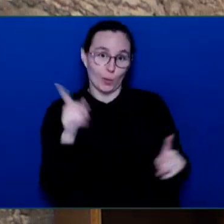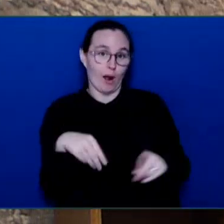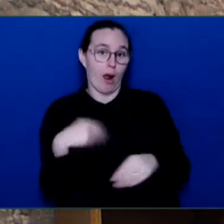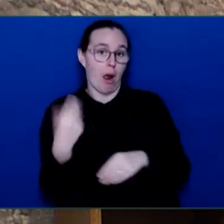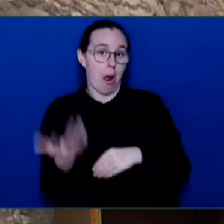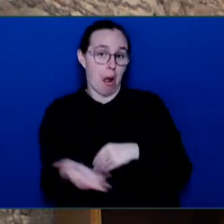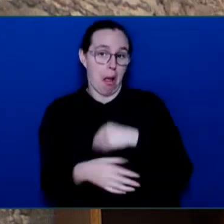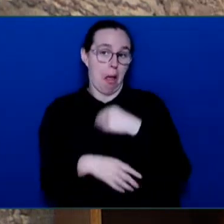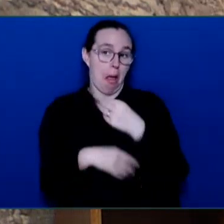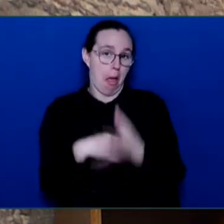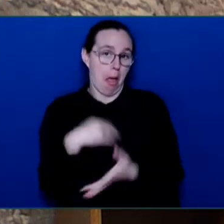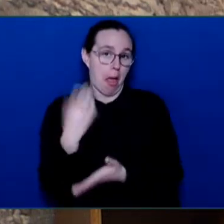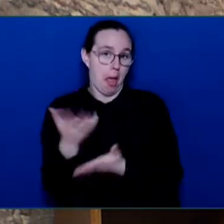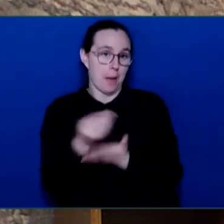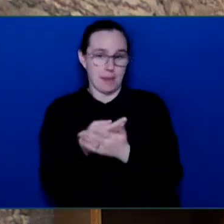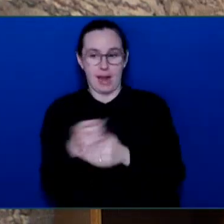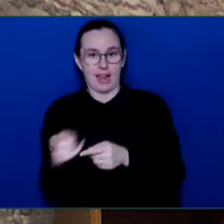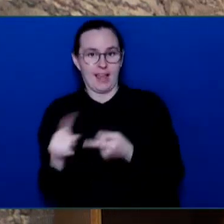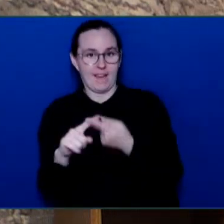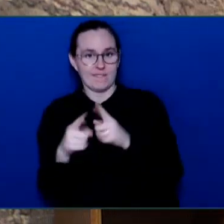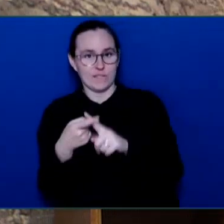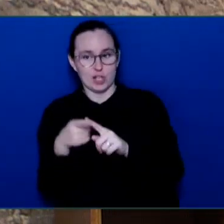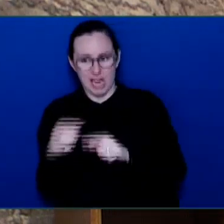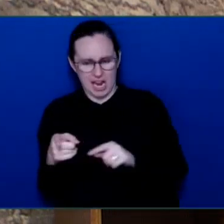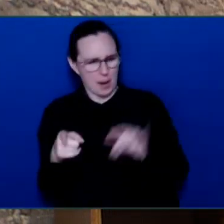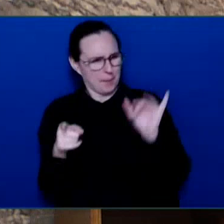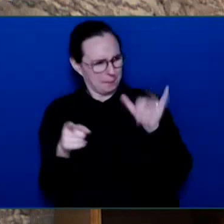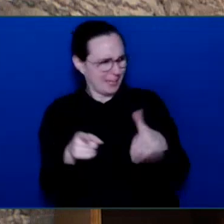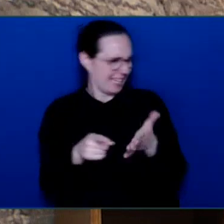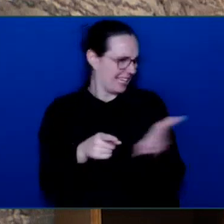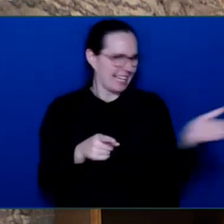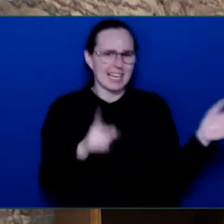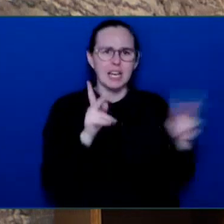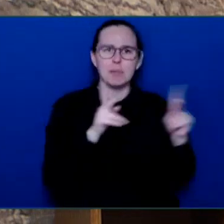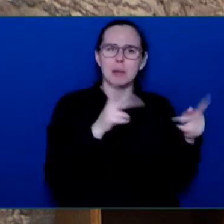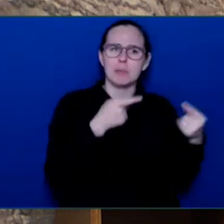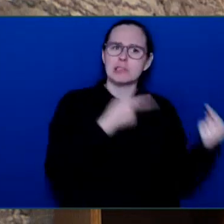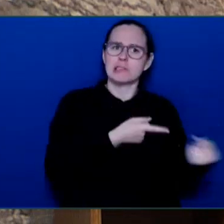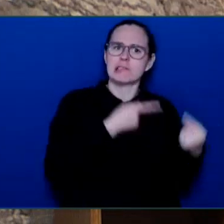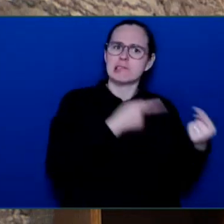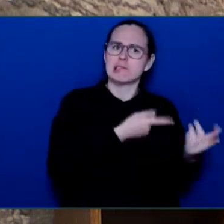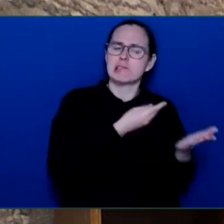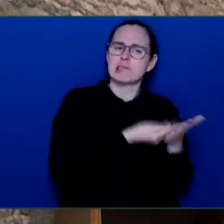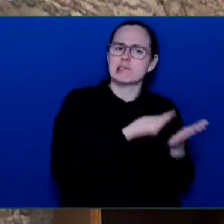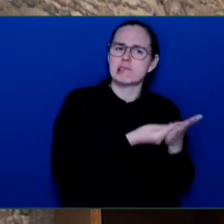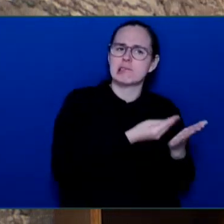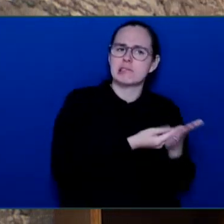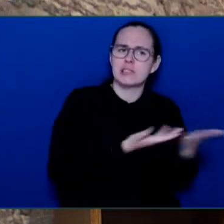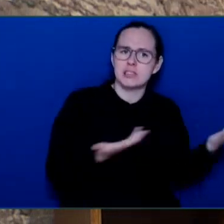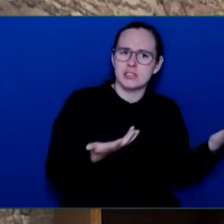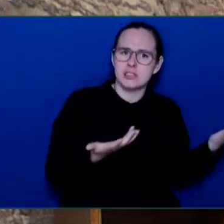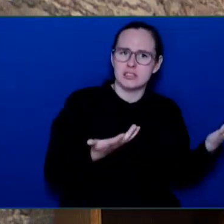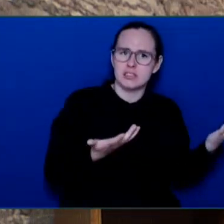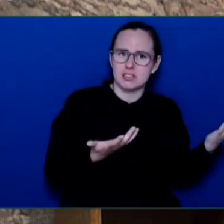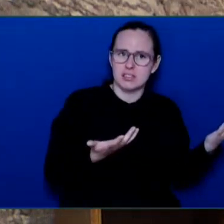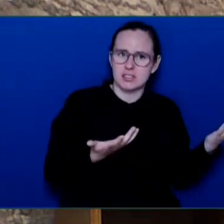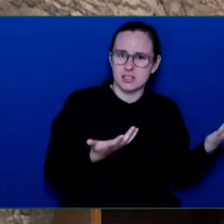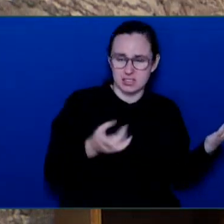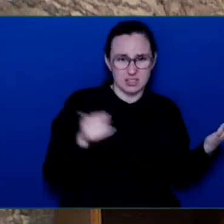economic well-being of British Columbia families who are set to lose $11,000 per family per year?